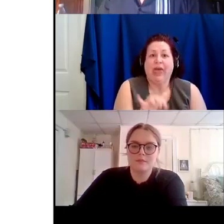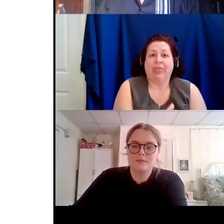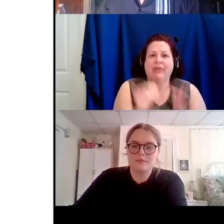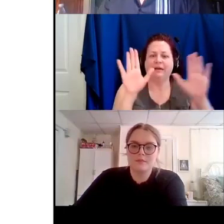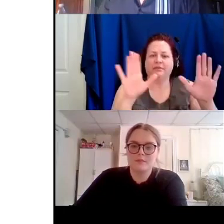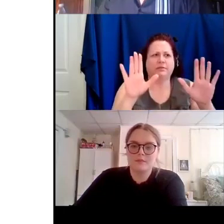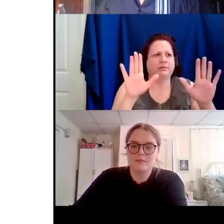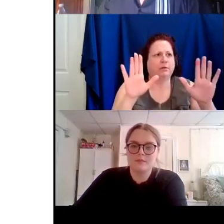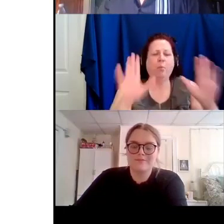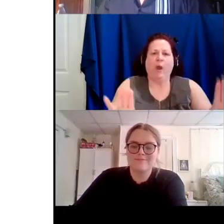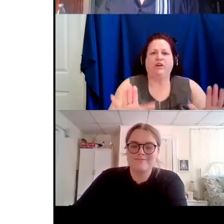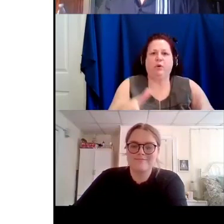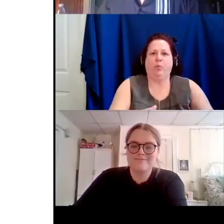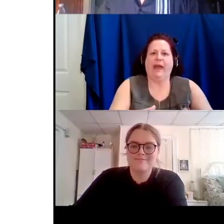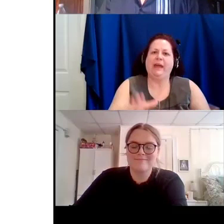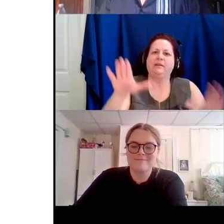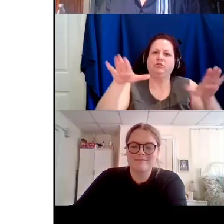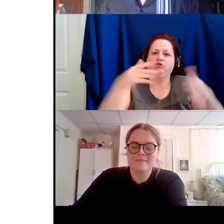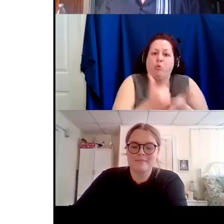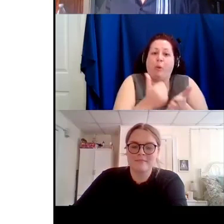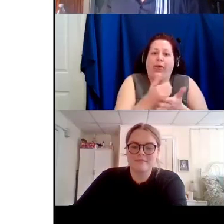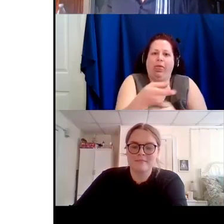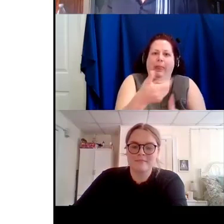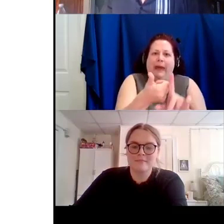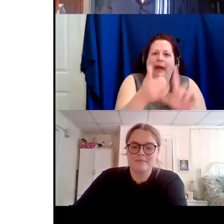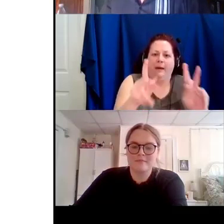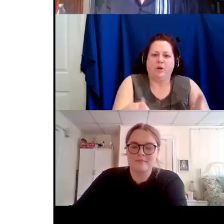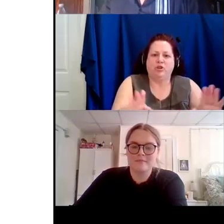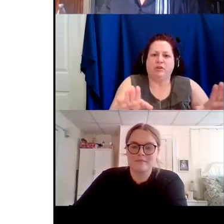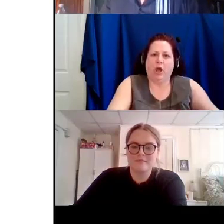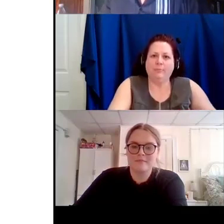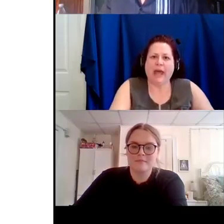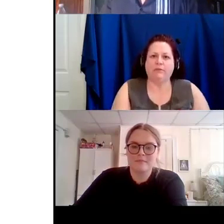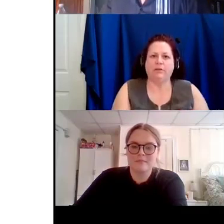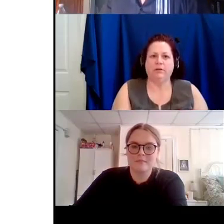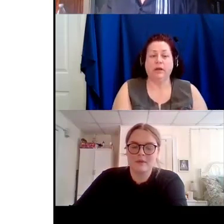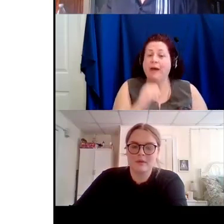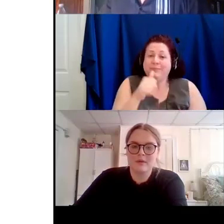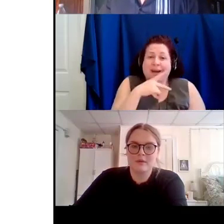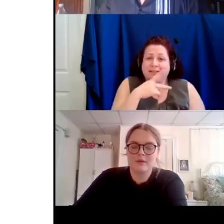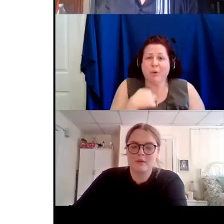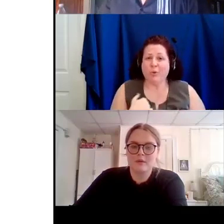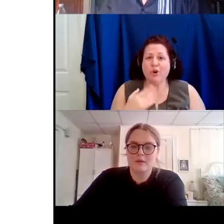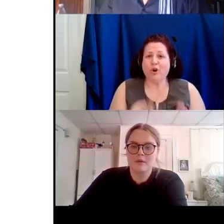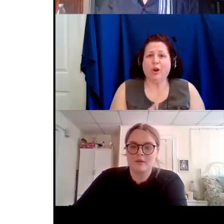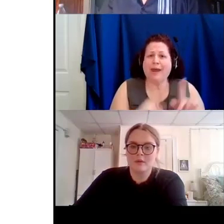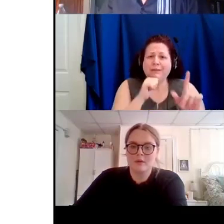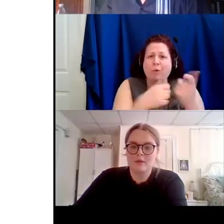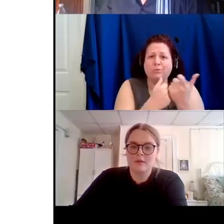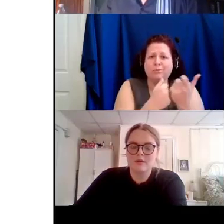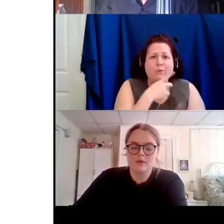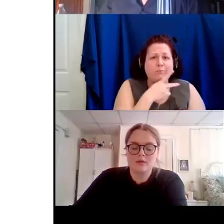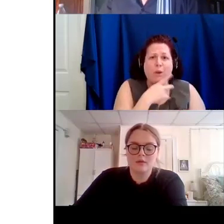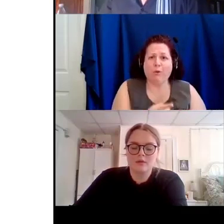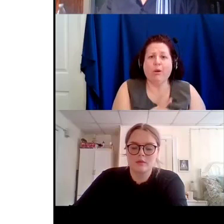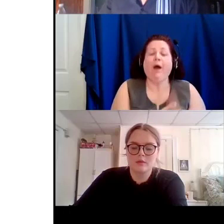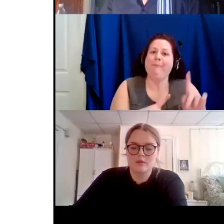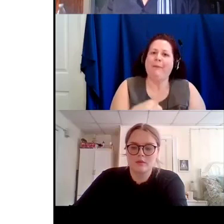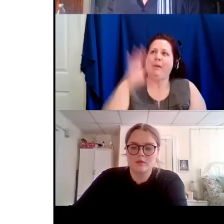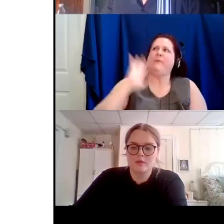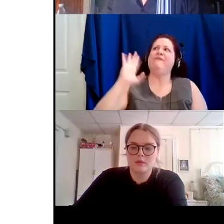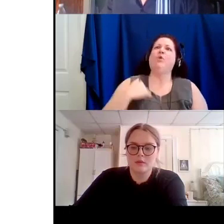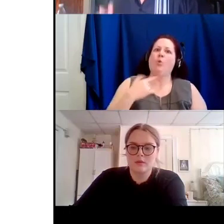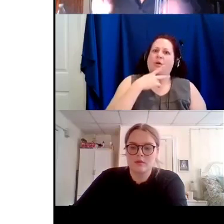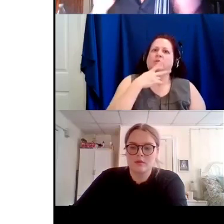way to calm them down. And I'm not a smoker. I don't support smoking, but I used to be a smoker, and I know that